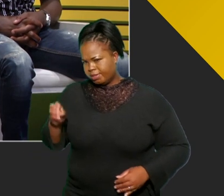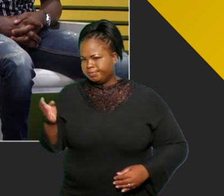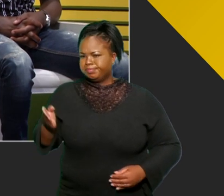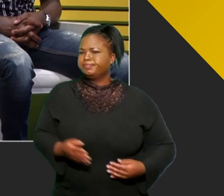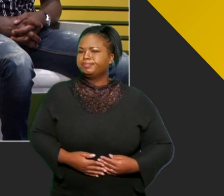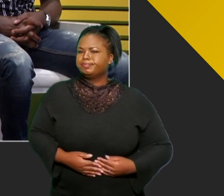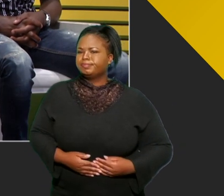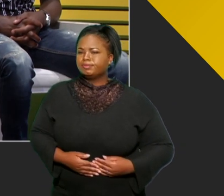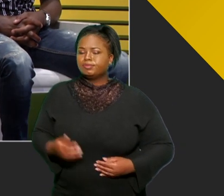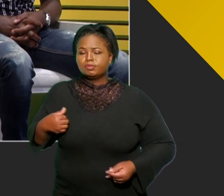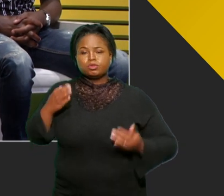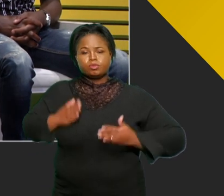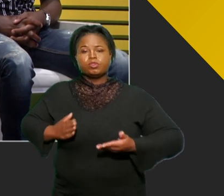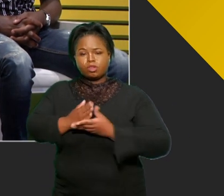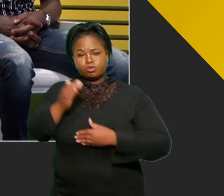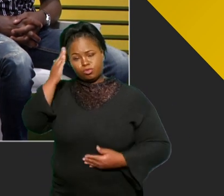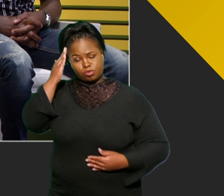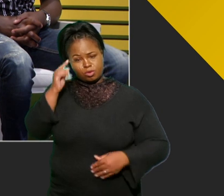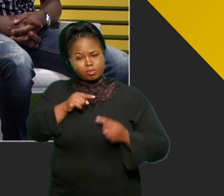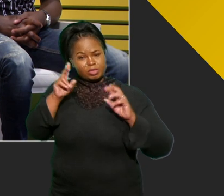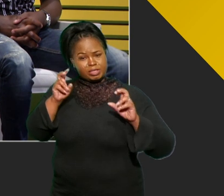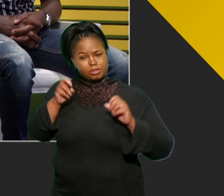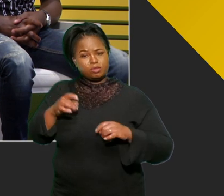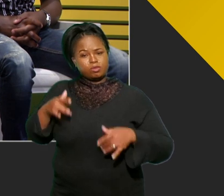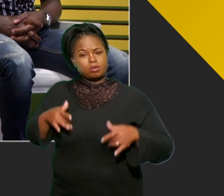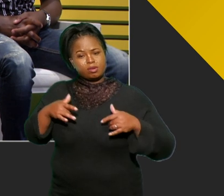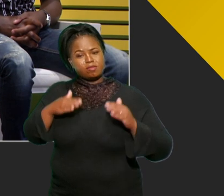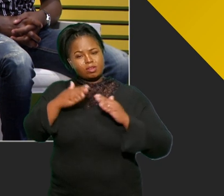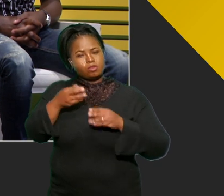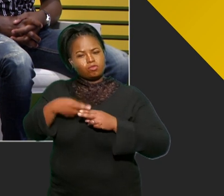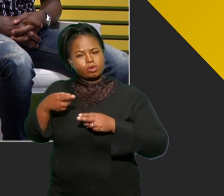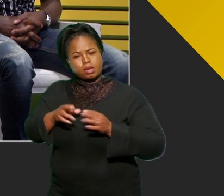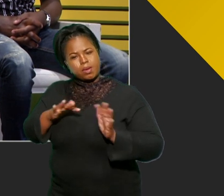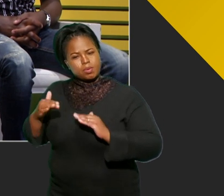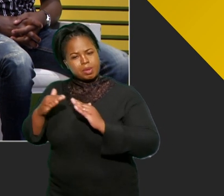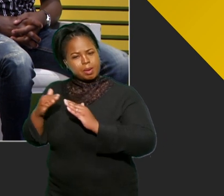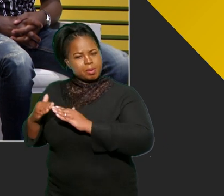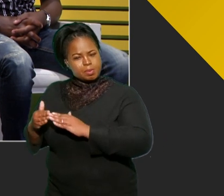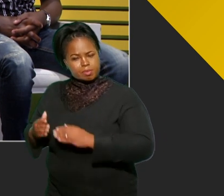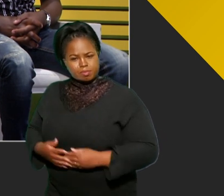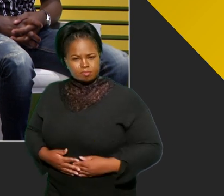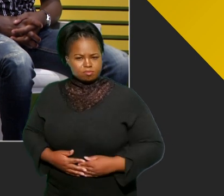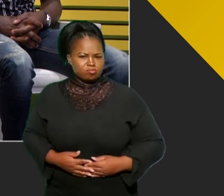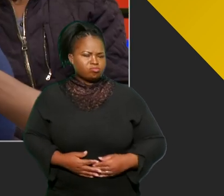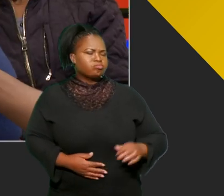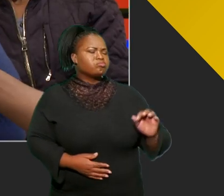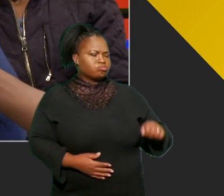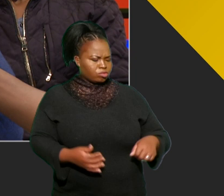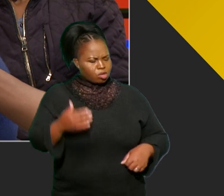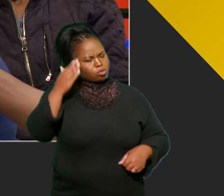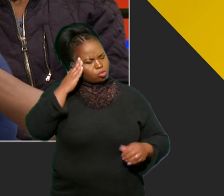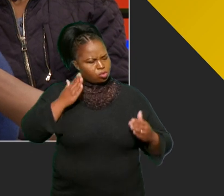kancane. Do you know your human rights when it comes to indaba zokuhlala endlini and living? Yeah, I know my human